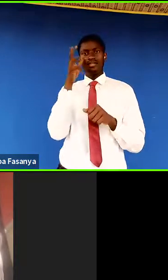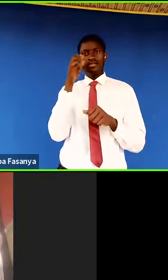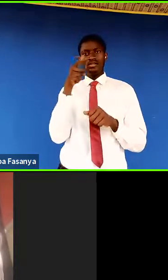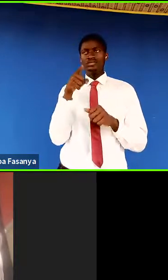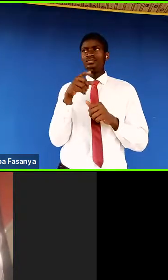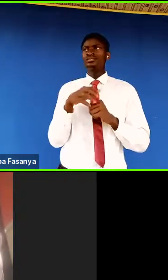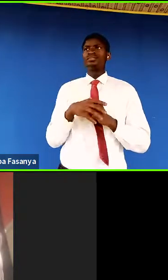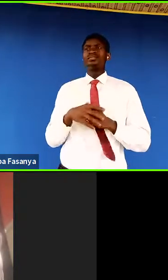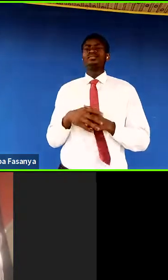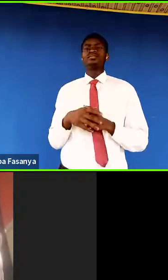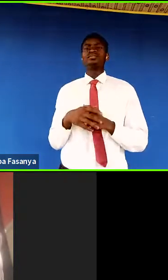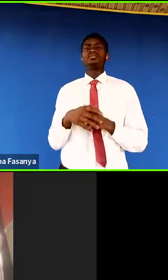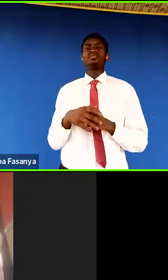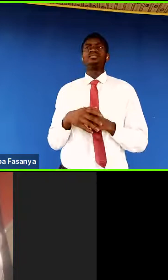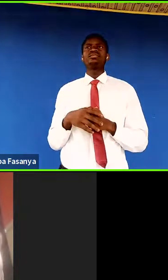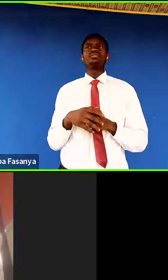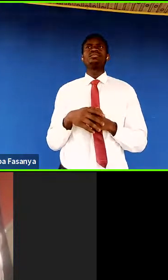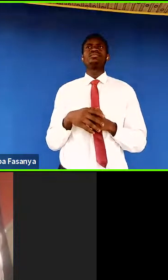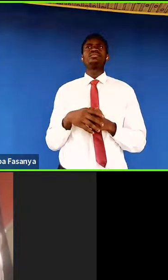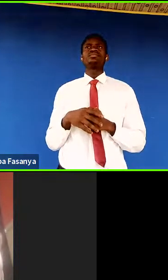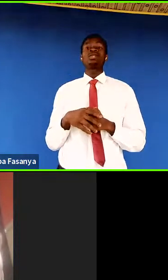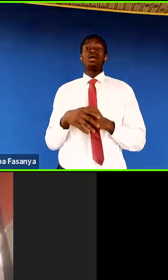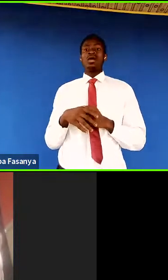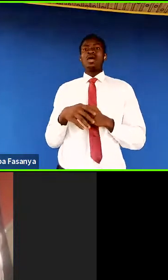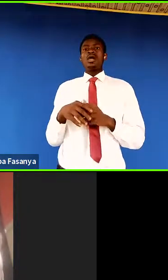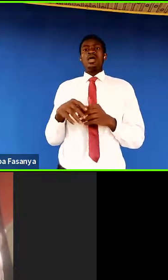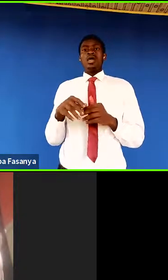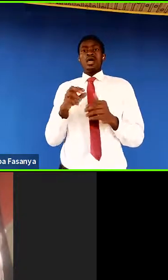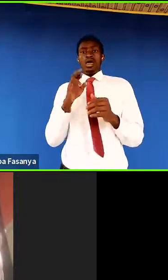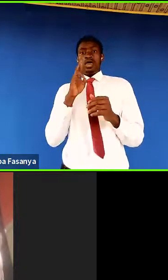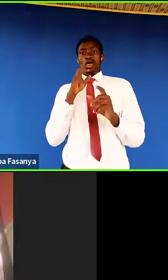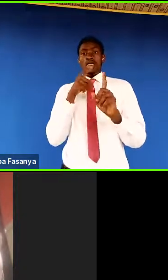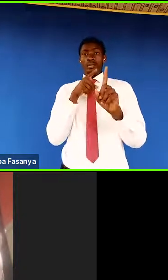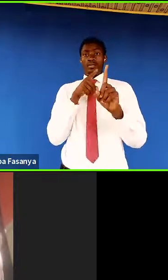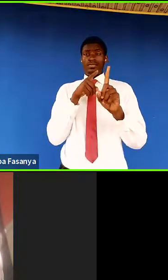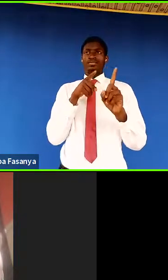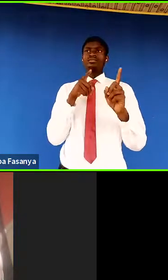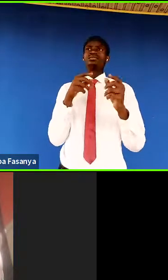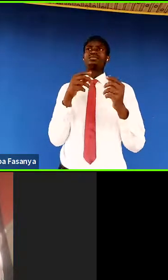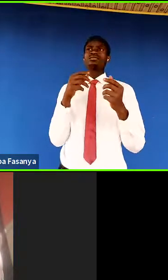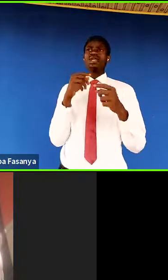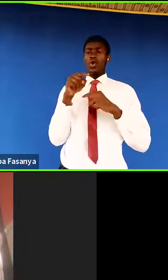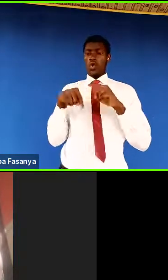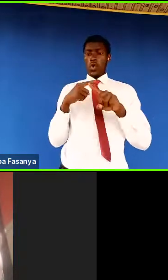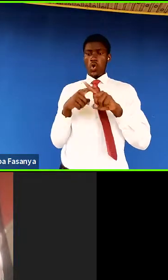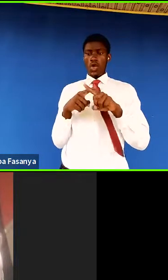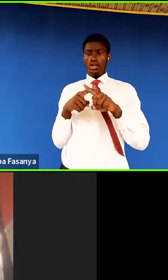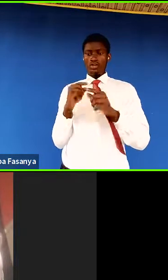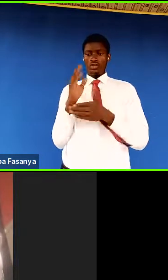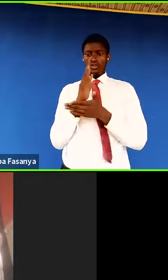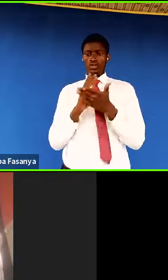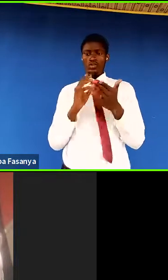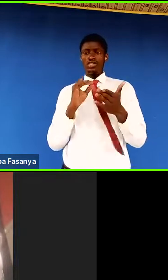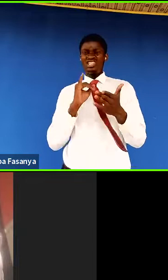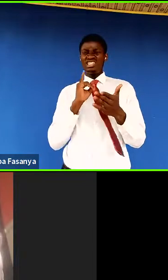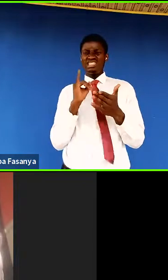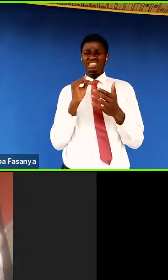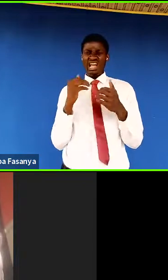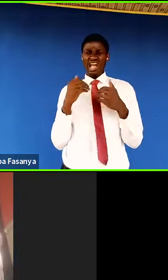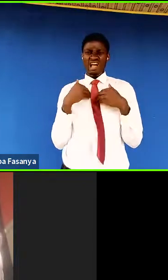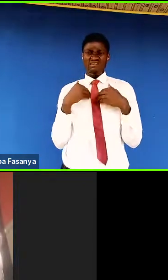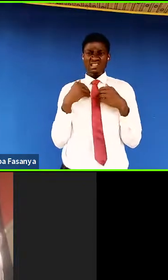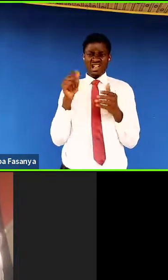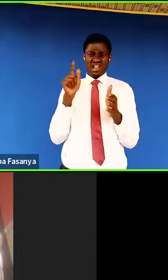So what I'm talking about is that, all right, so being underweight or being, okay, so being underweight or being overweight can